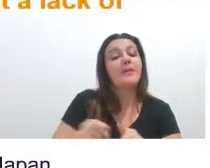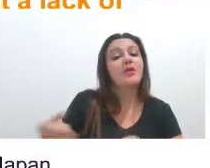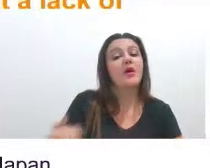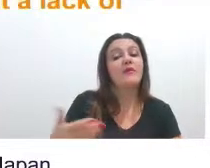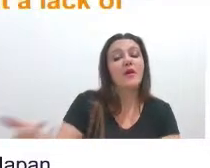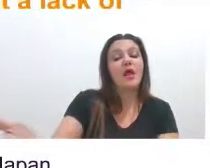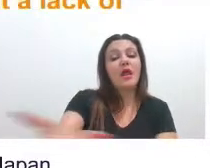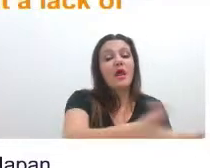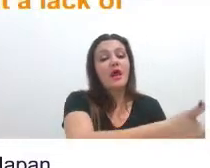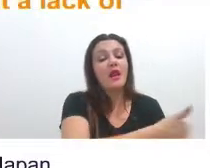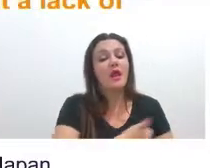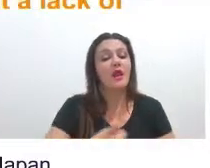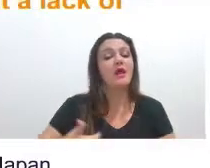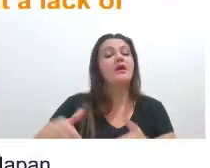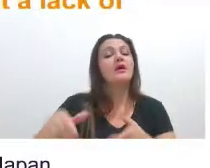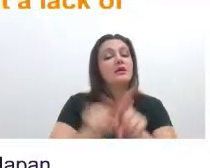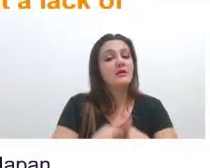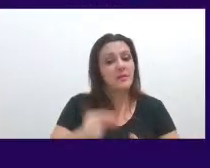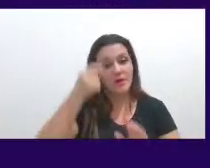emotion AI.